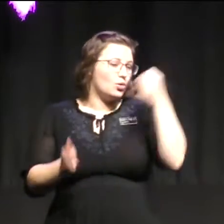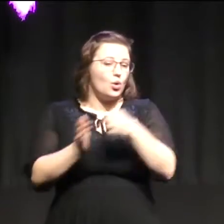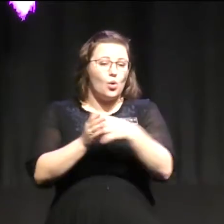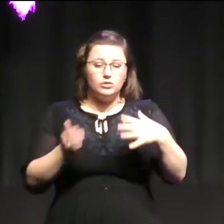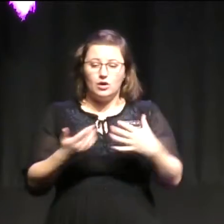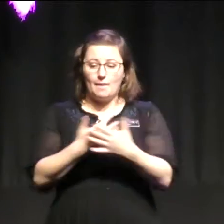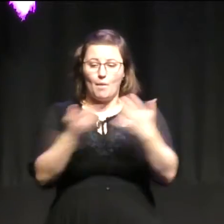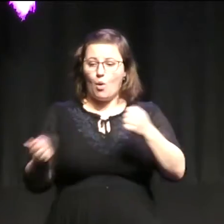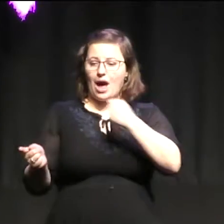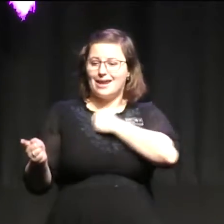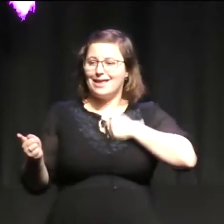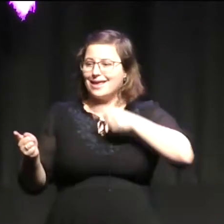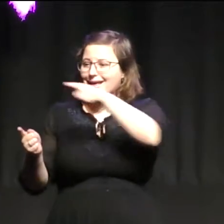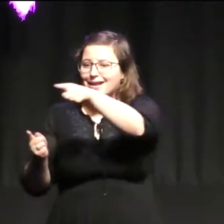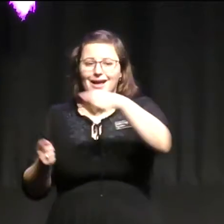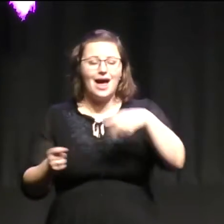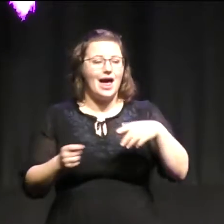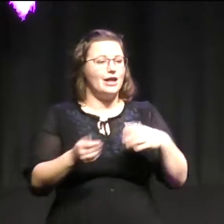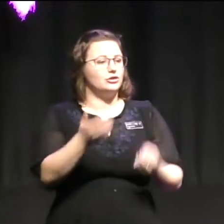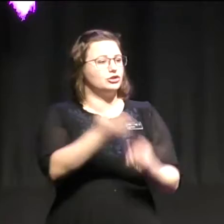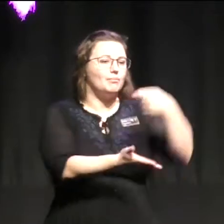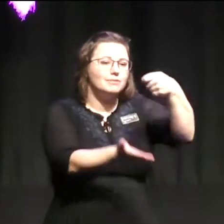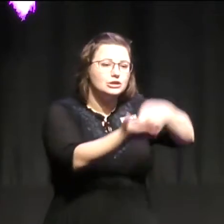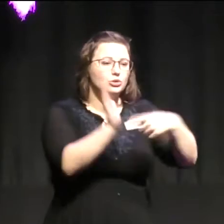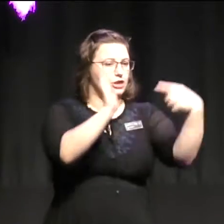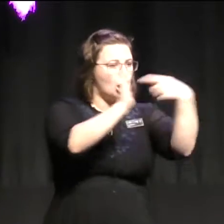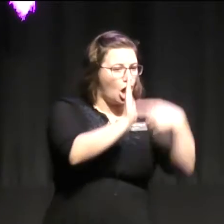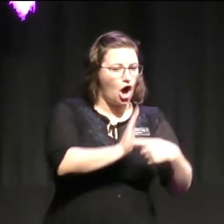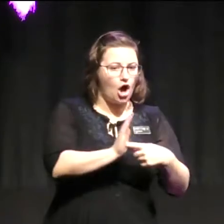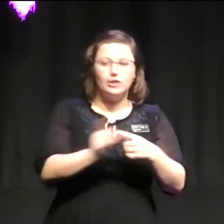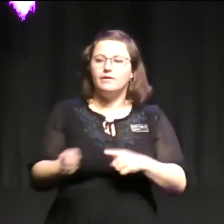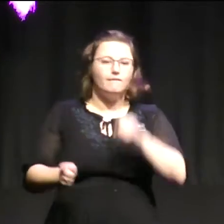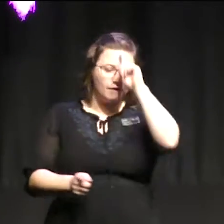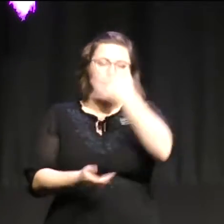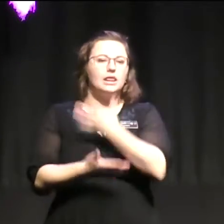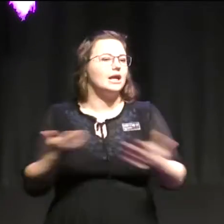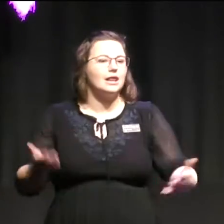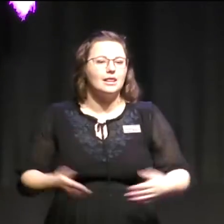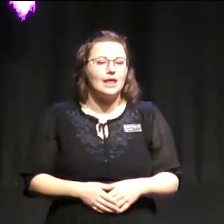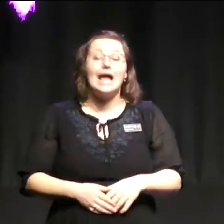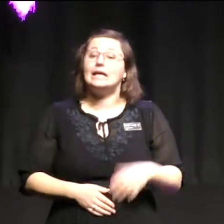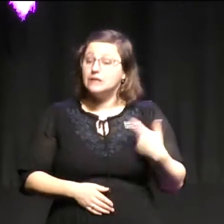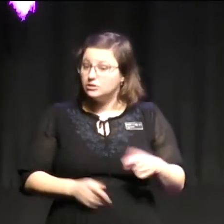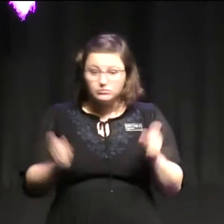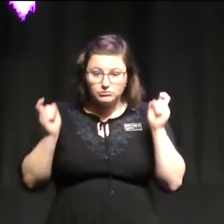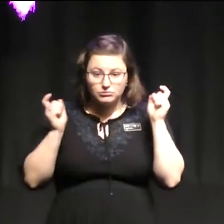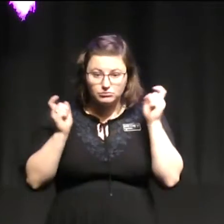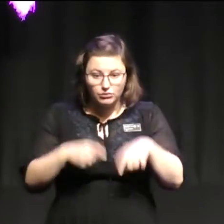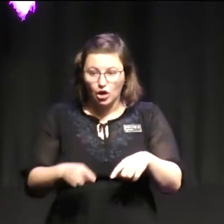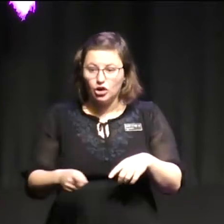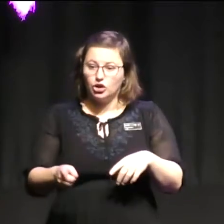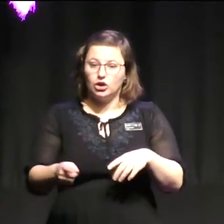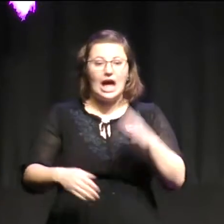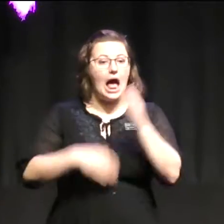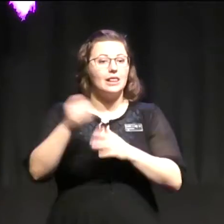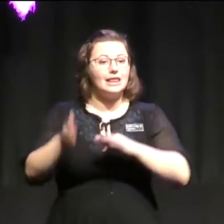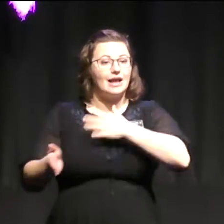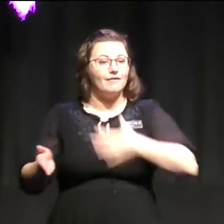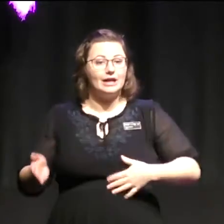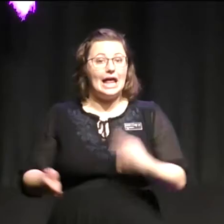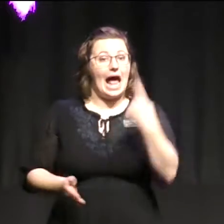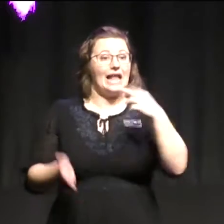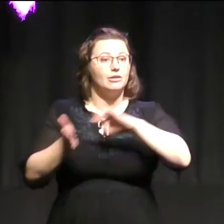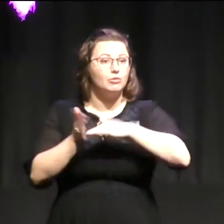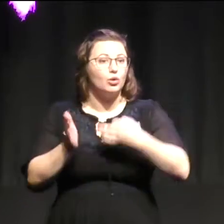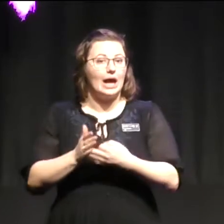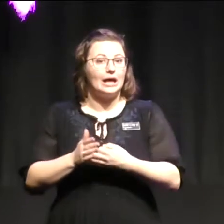lot of governments, policymakers, donors to understand, that you cannot address poverty in a